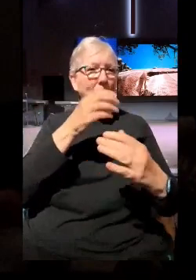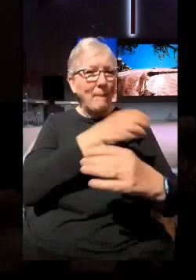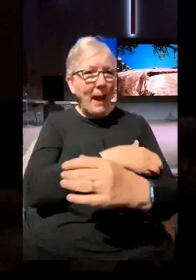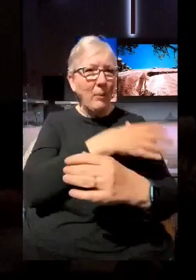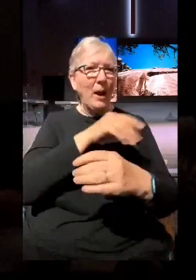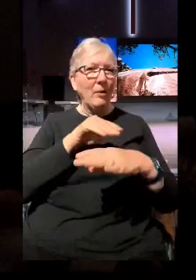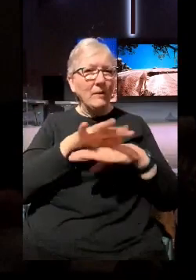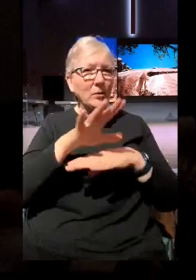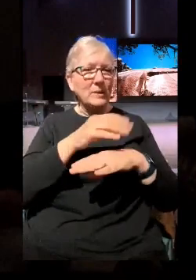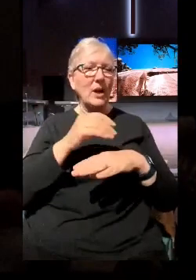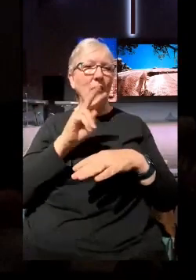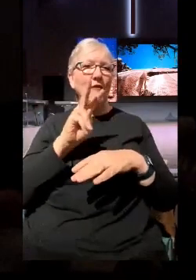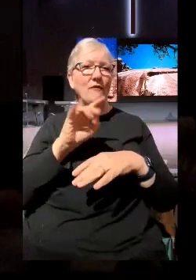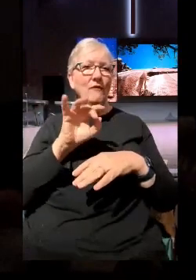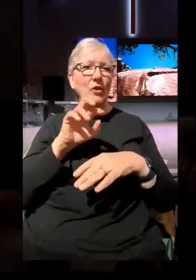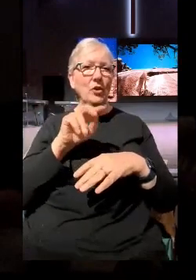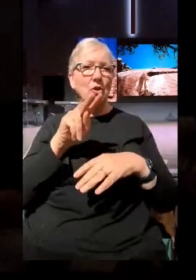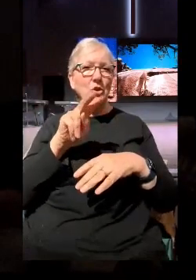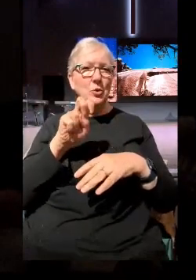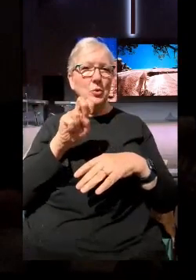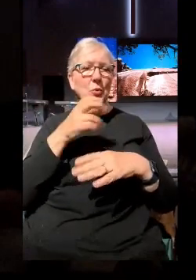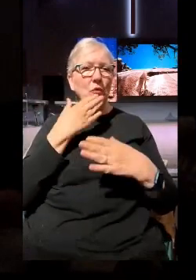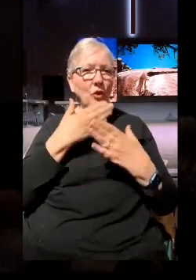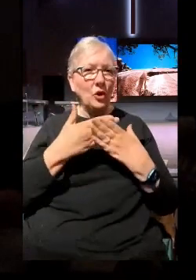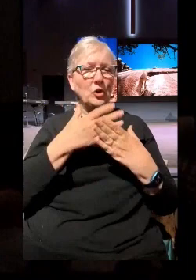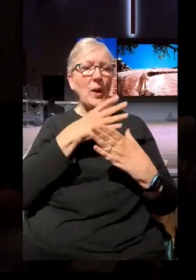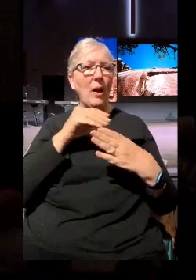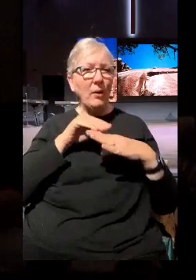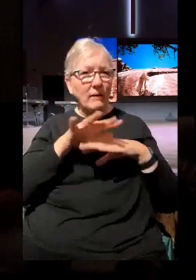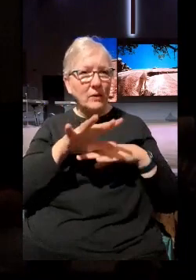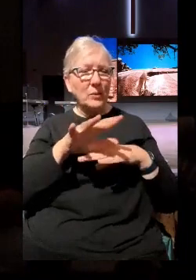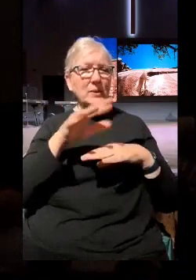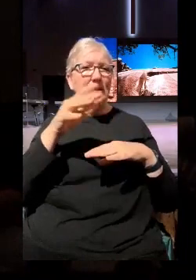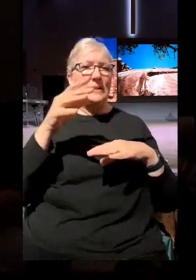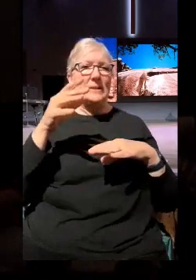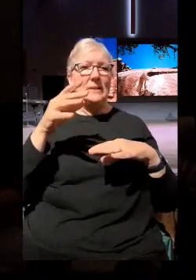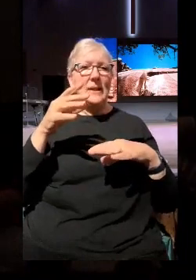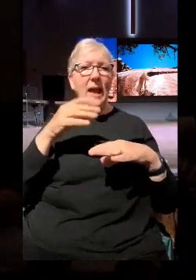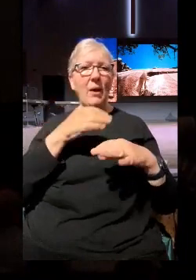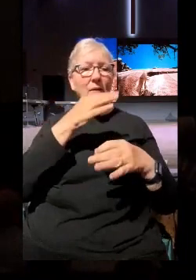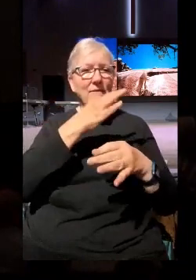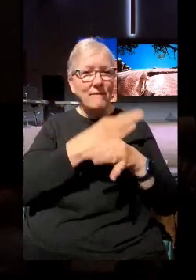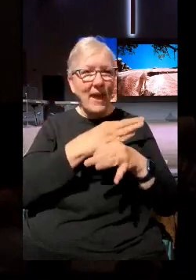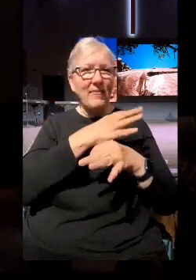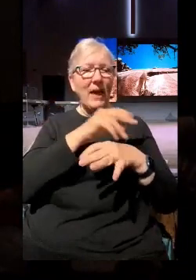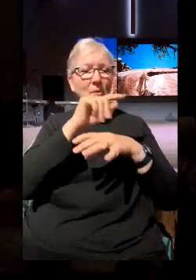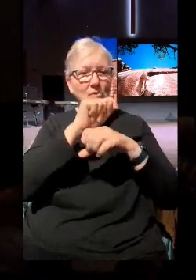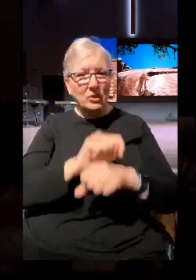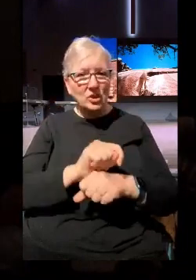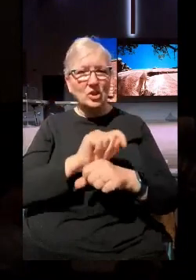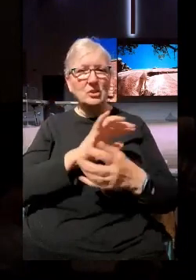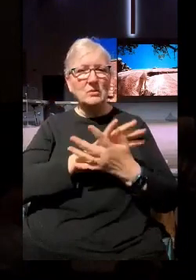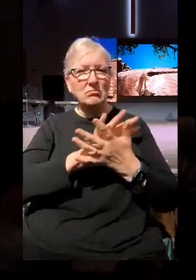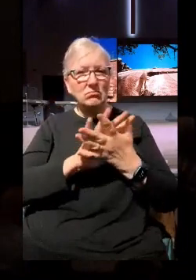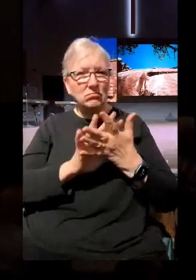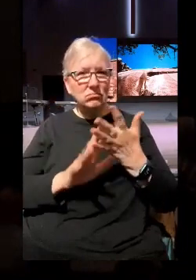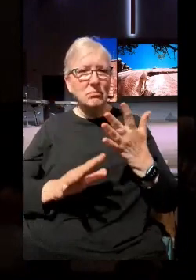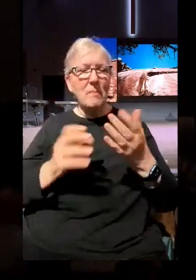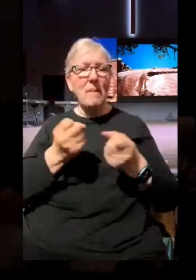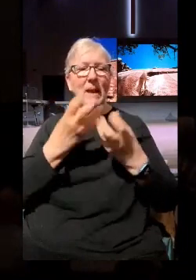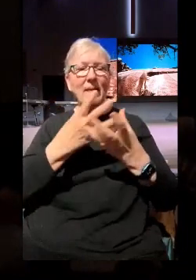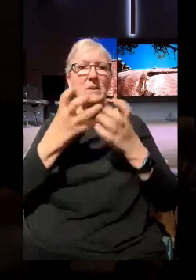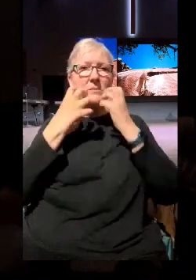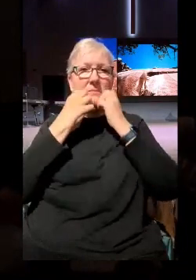religion. Some of us hang on our religion, our faith, our set of traditions and practices that we hold dear. And as we